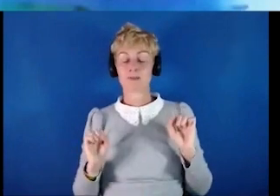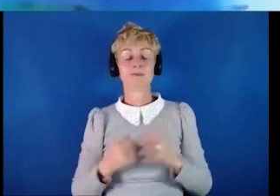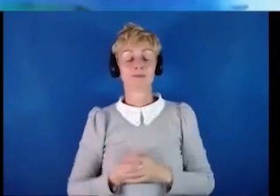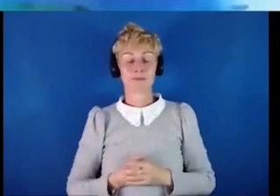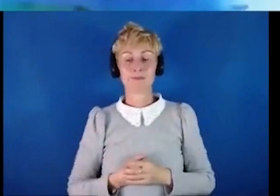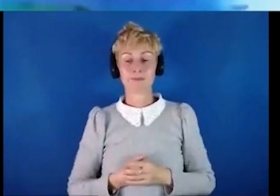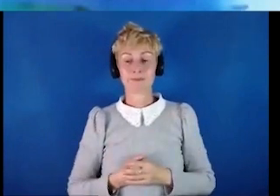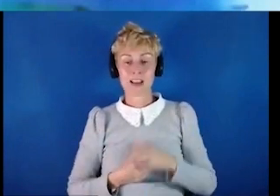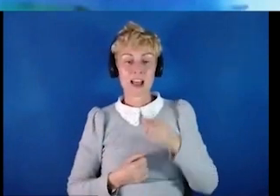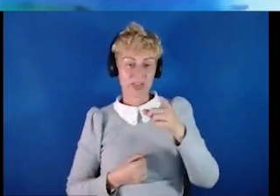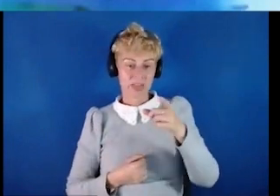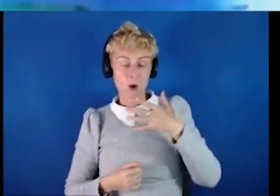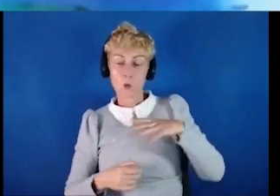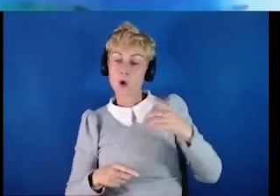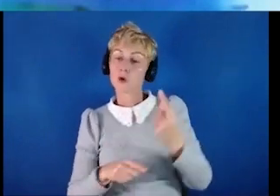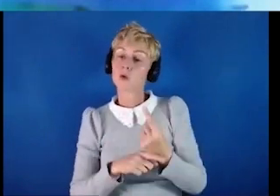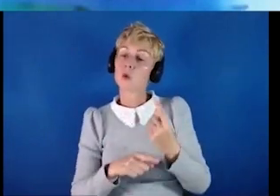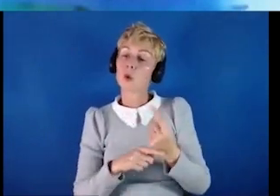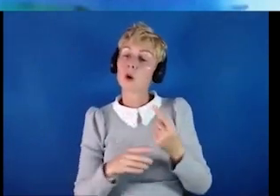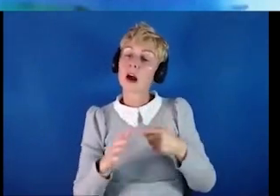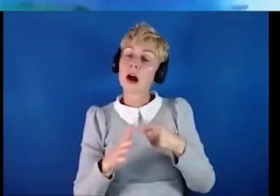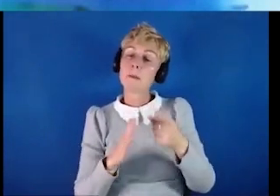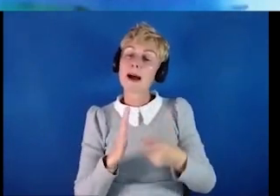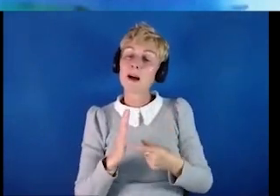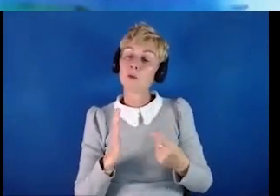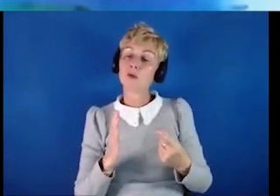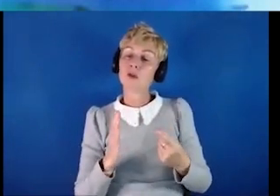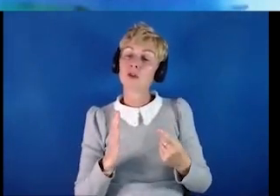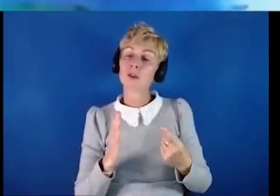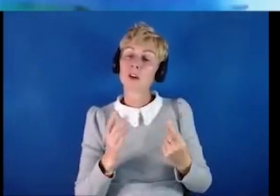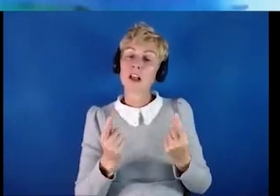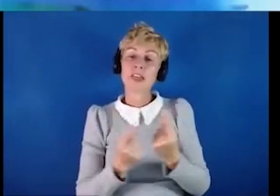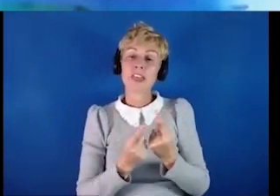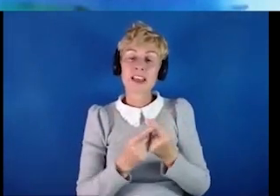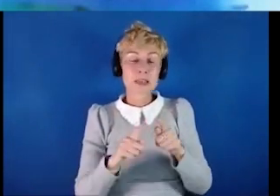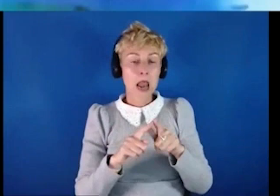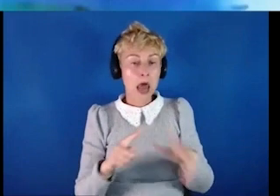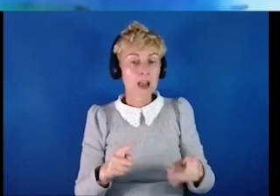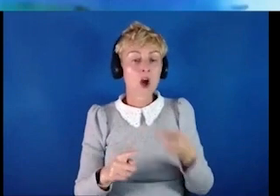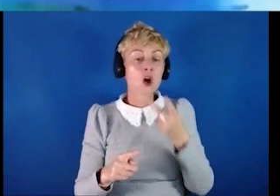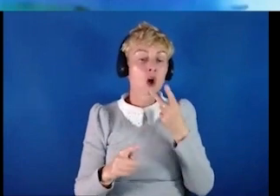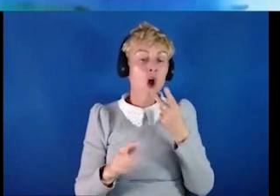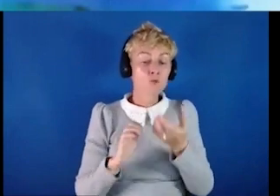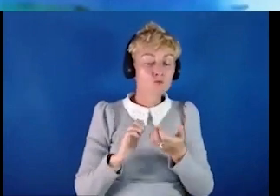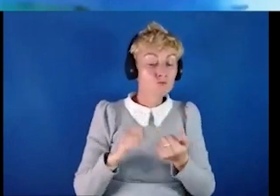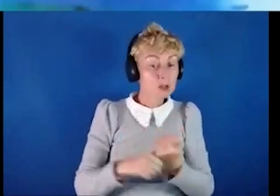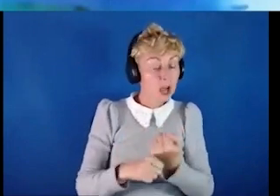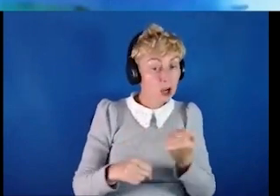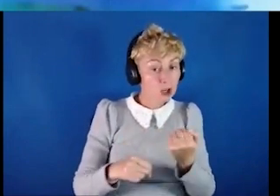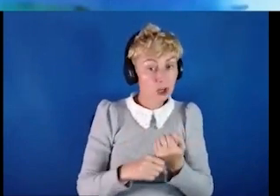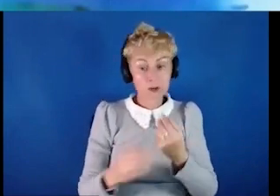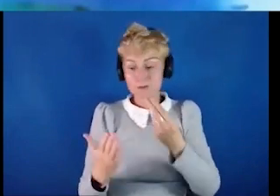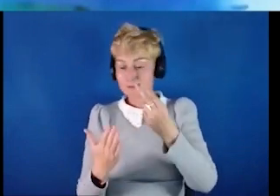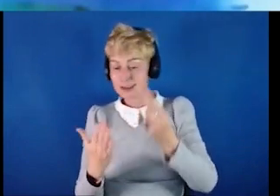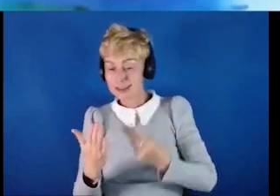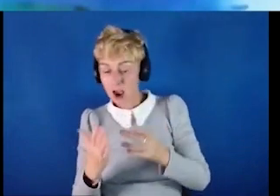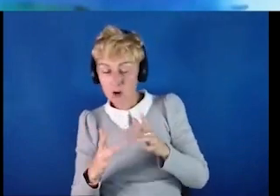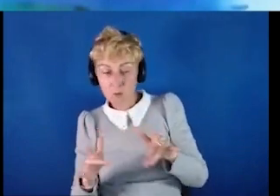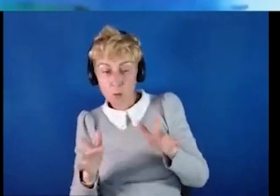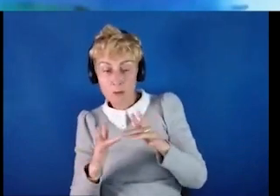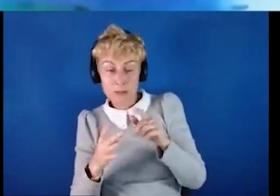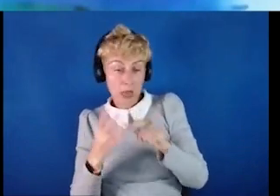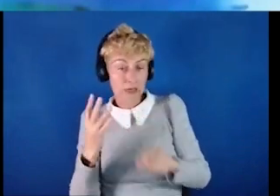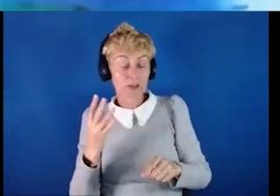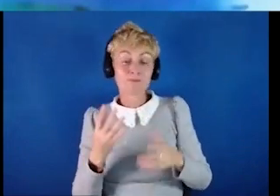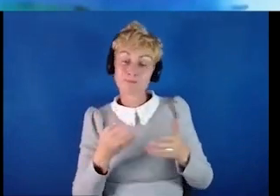who want to talk about important topics, including co-production, the design of the website, etc. So